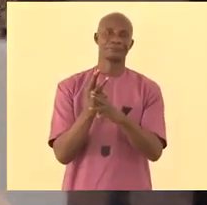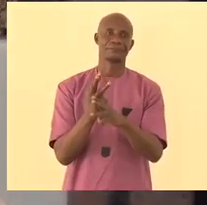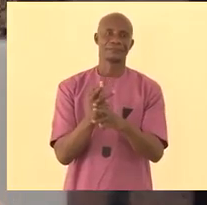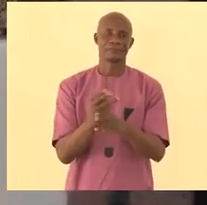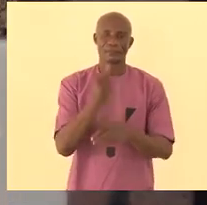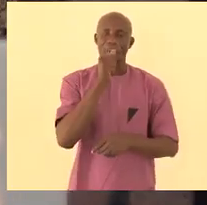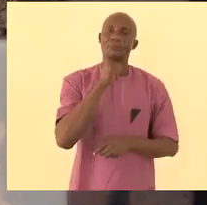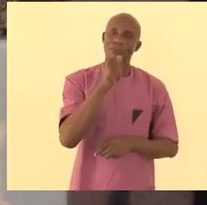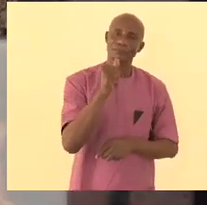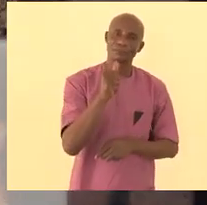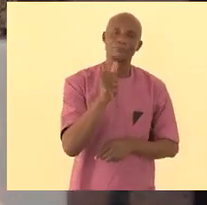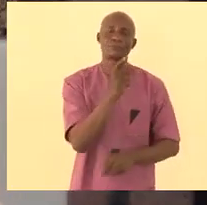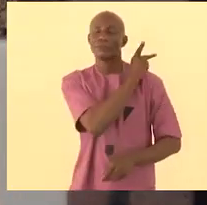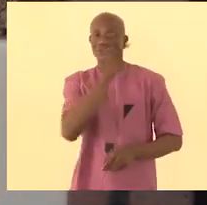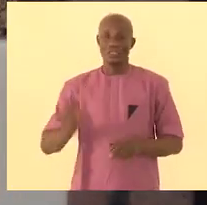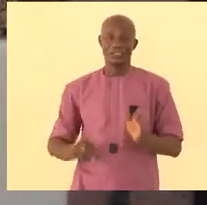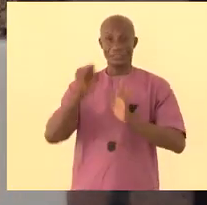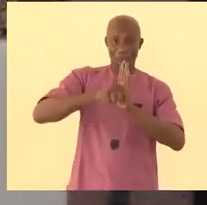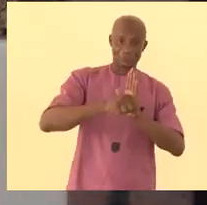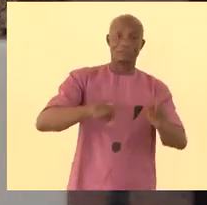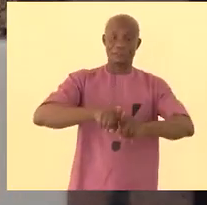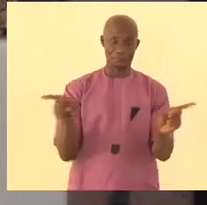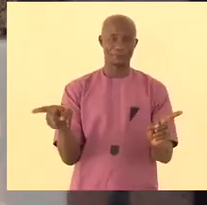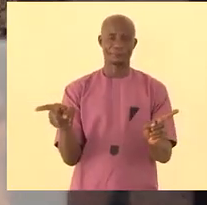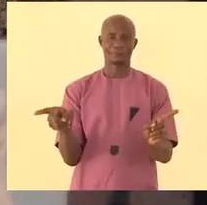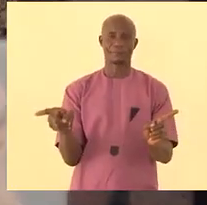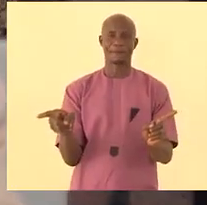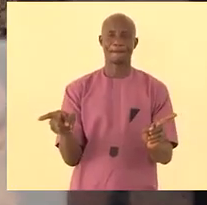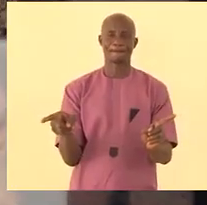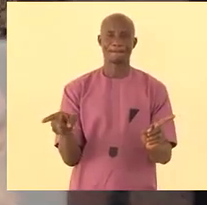Now, not only is his kingship different,